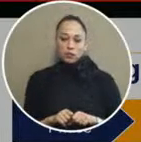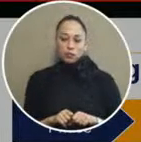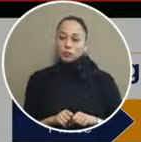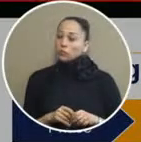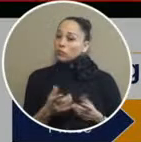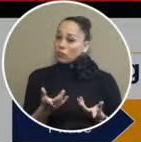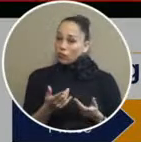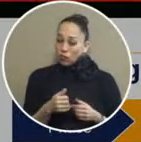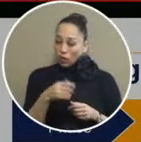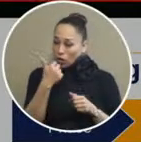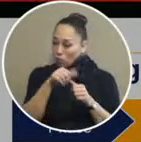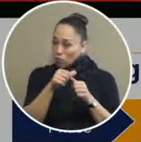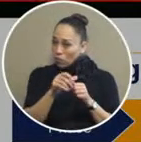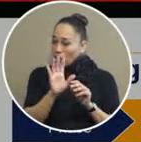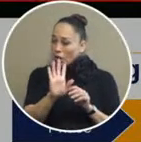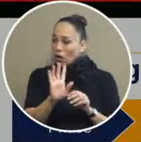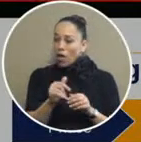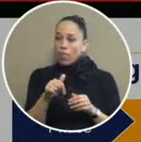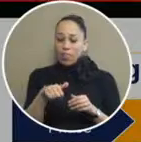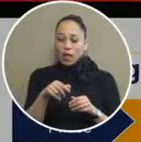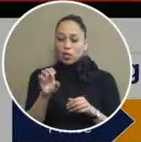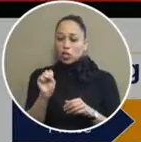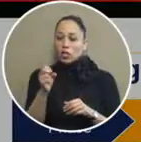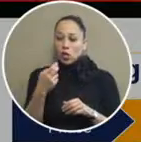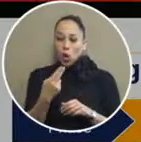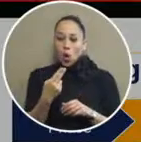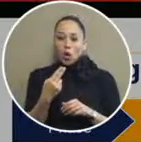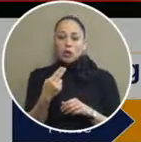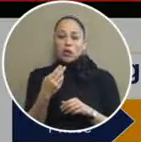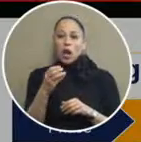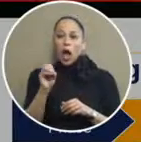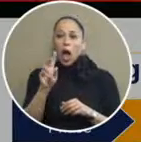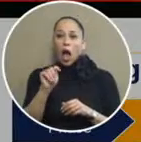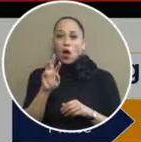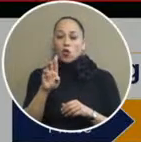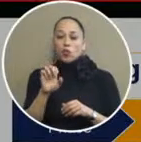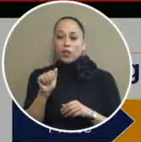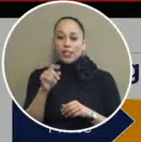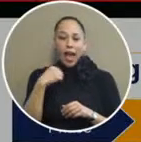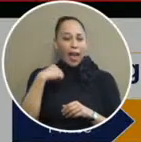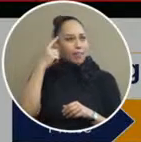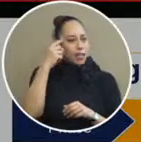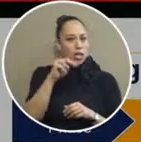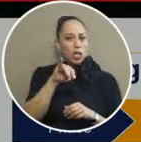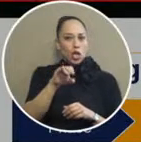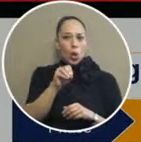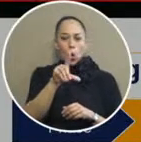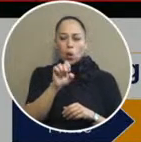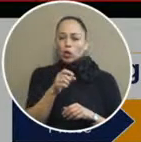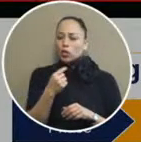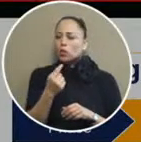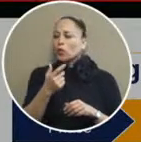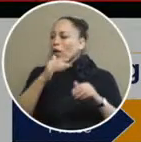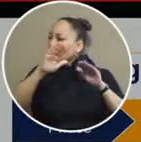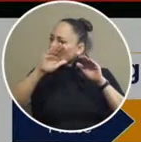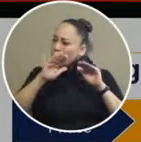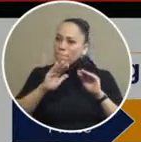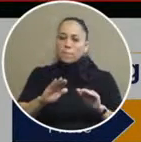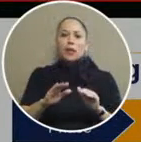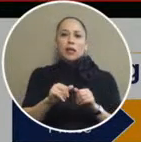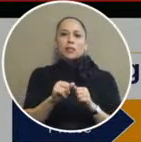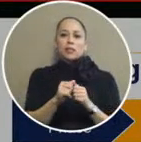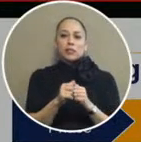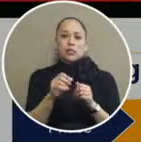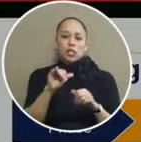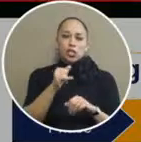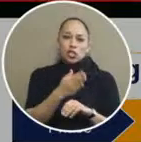Now, keep in mind, in terms of just the stakeholder outreach, I think Nicole just did a real great job outlining for